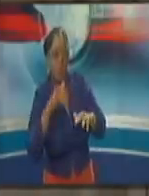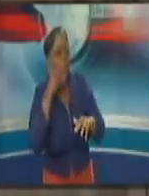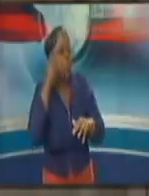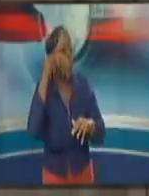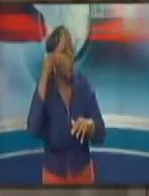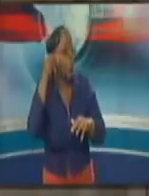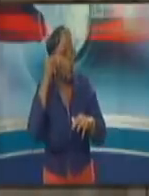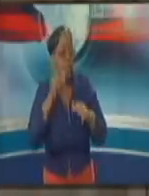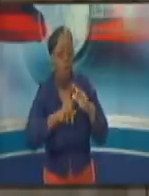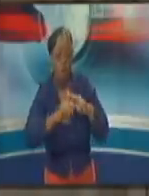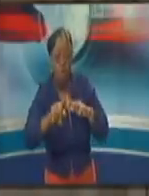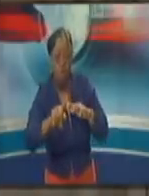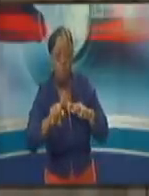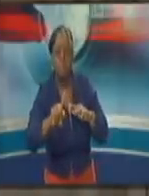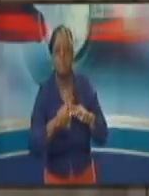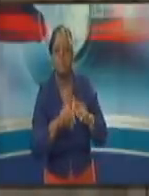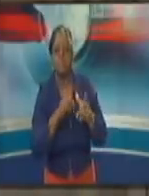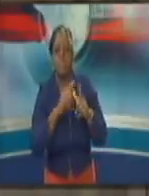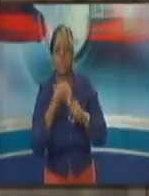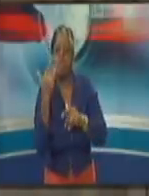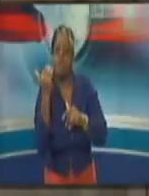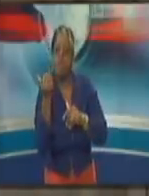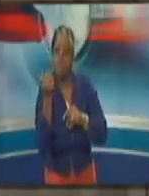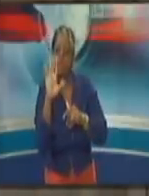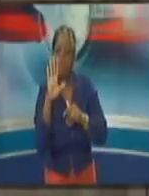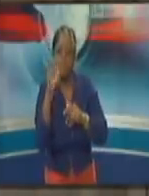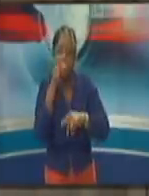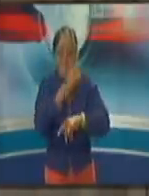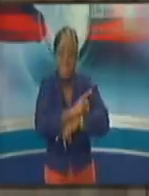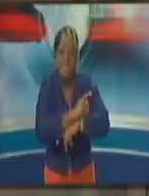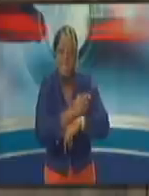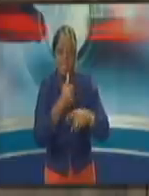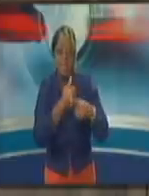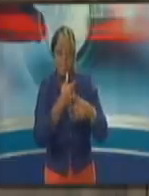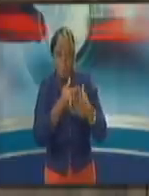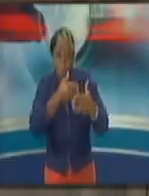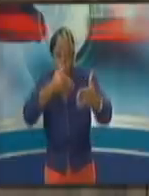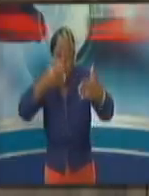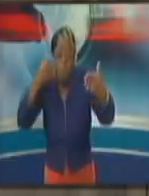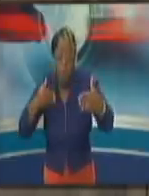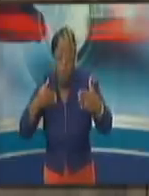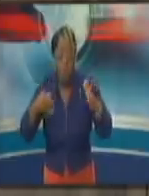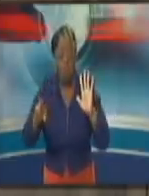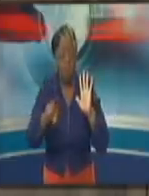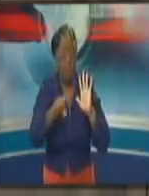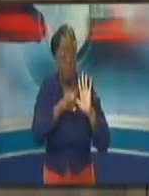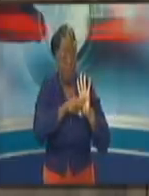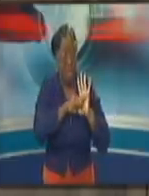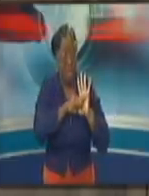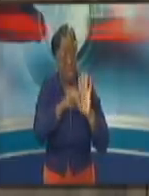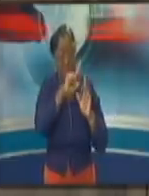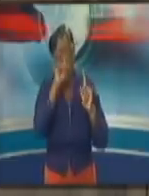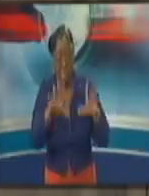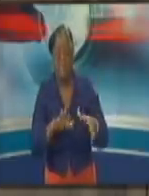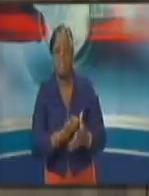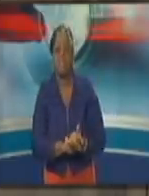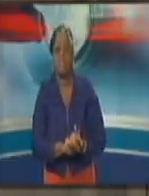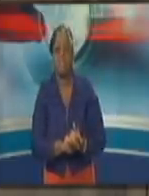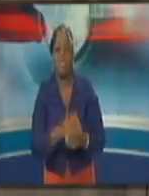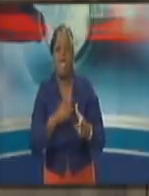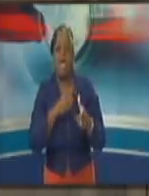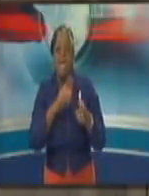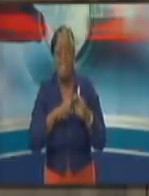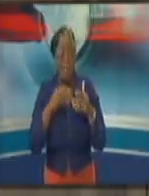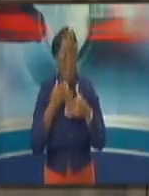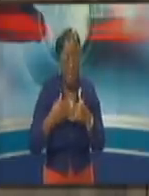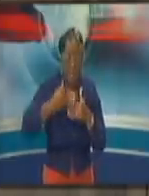from other parts of the world. You have to wait 15 days from the onset of symptoms before you have your first negative test that can be taken. And even when that was